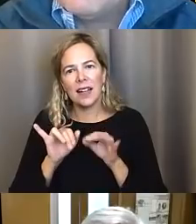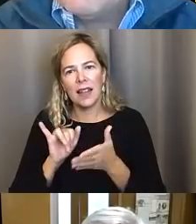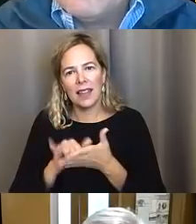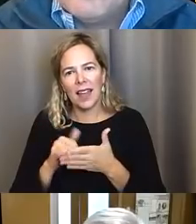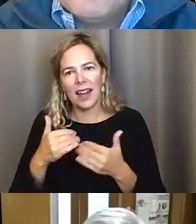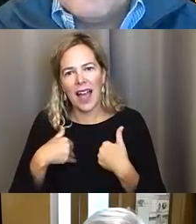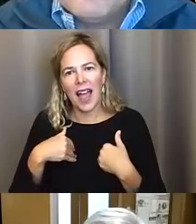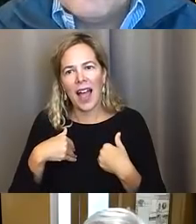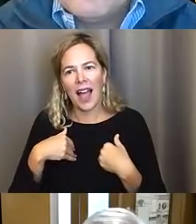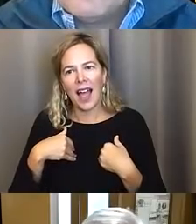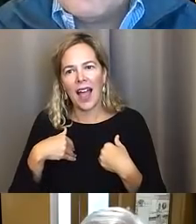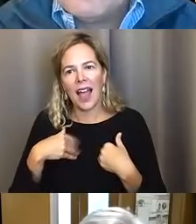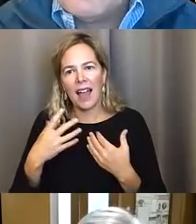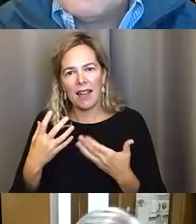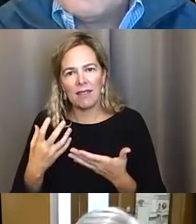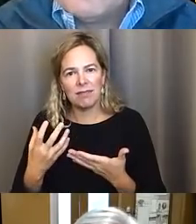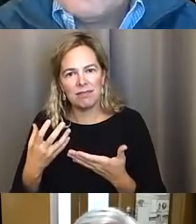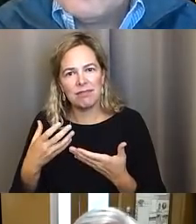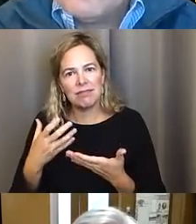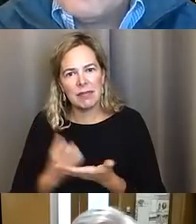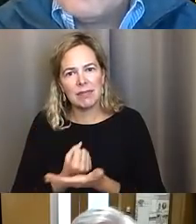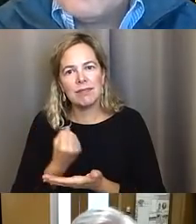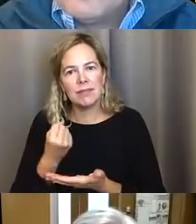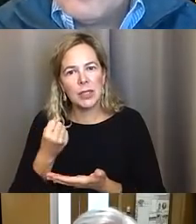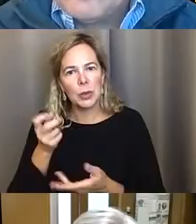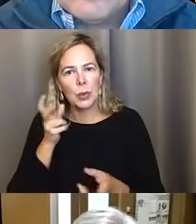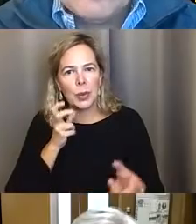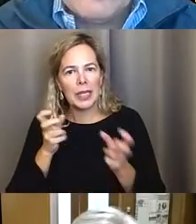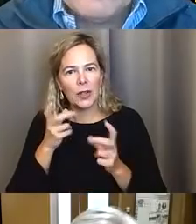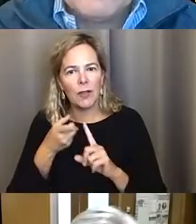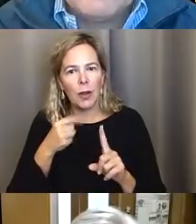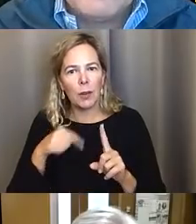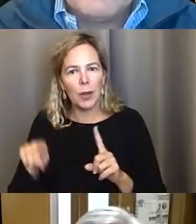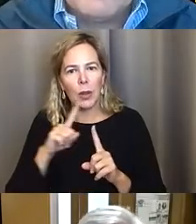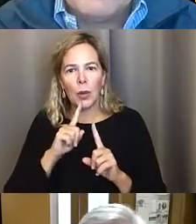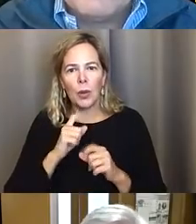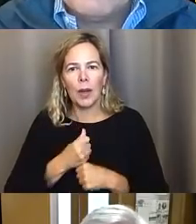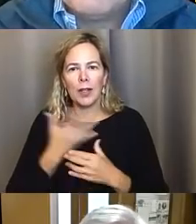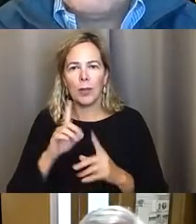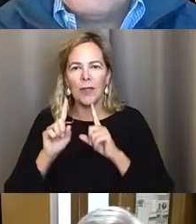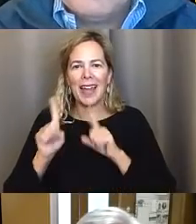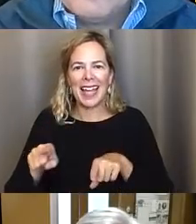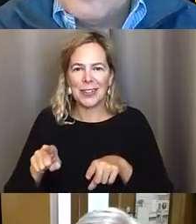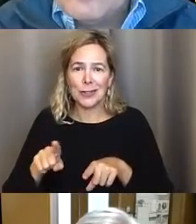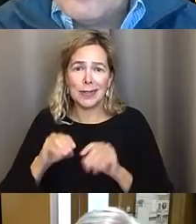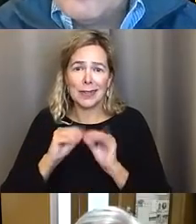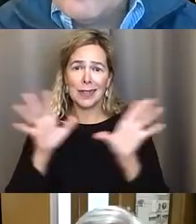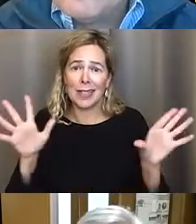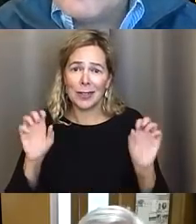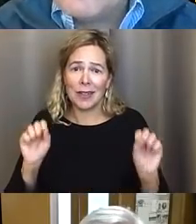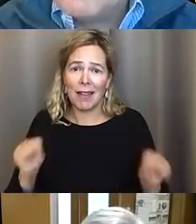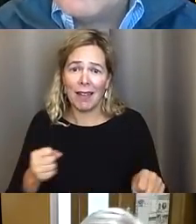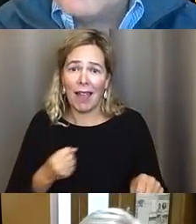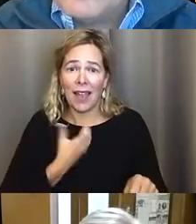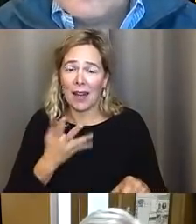from you and to provide answers that are as clear as I can verbalize them and as transparent as I can